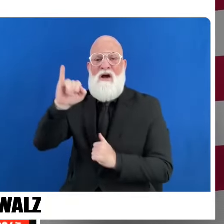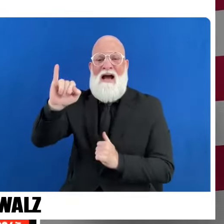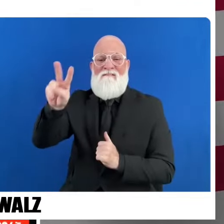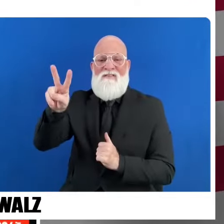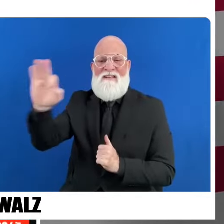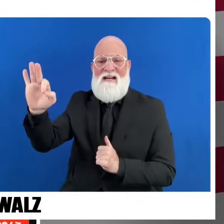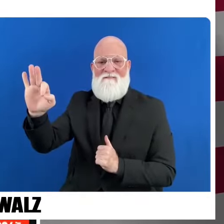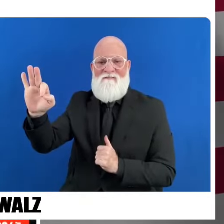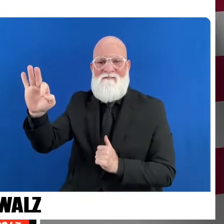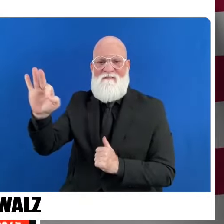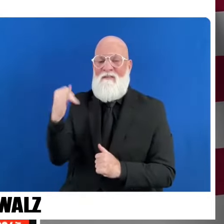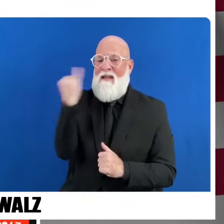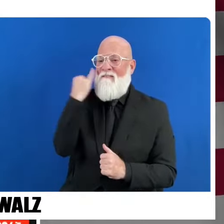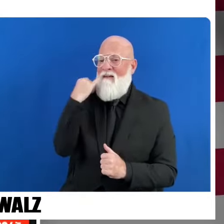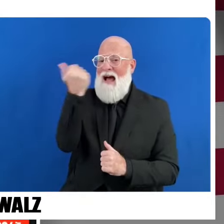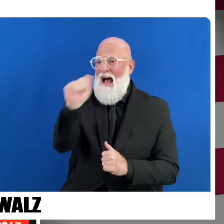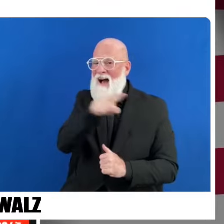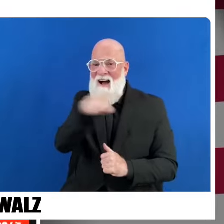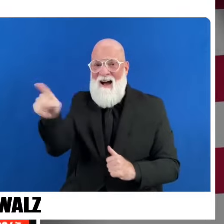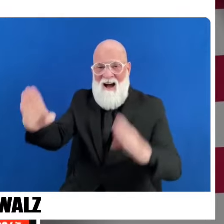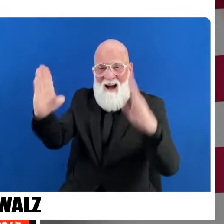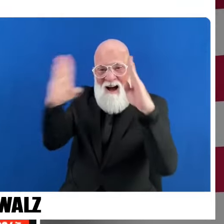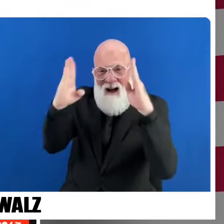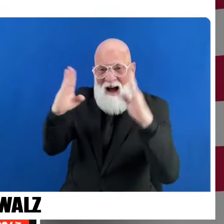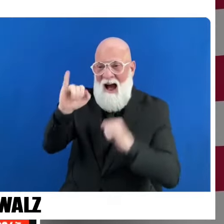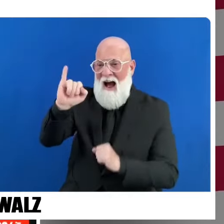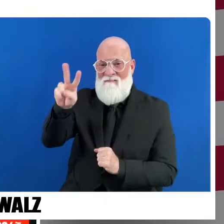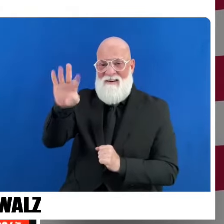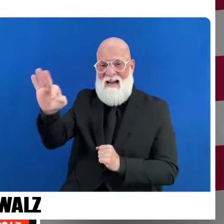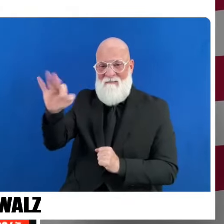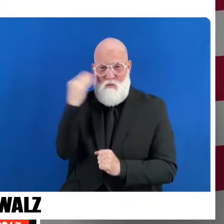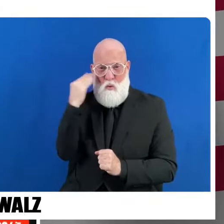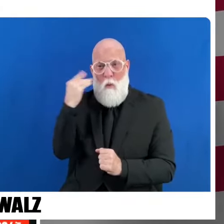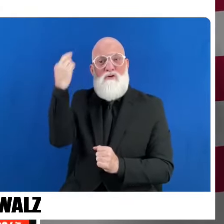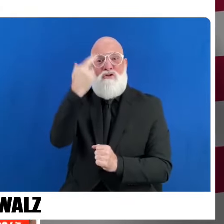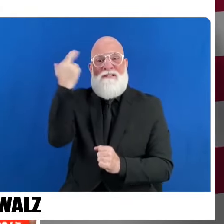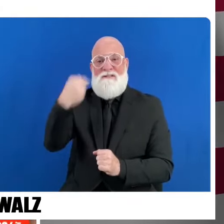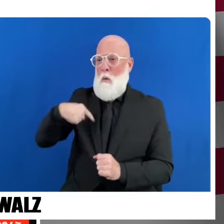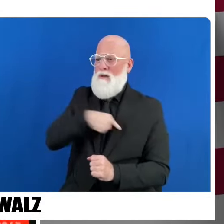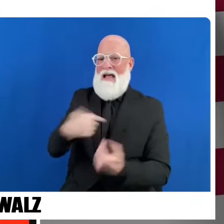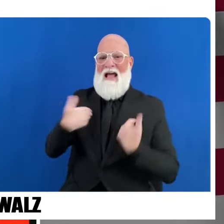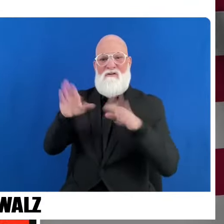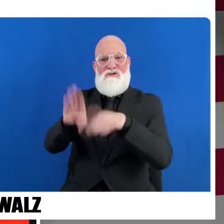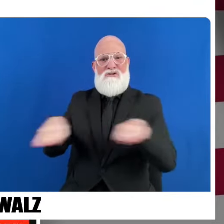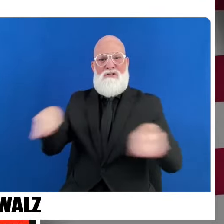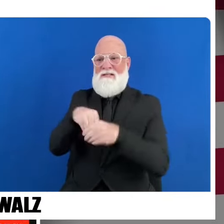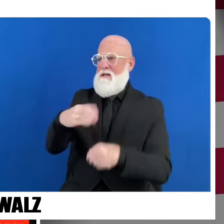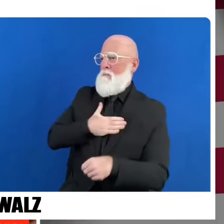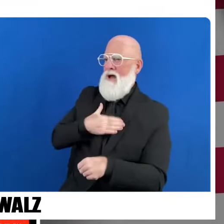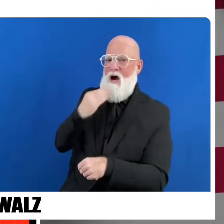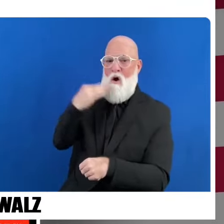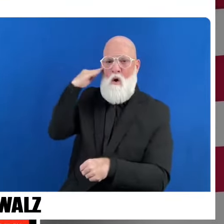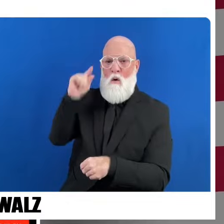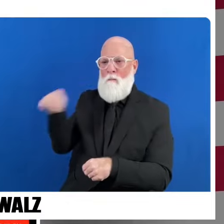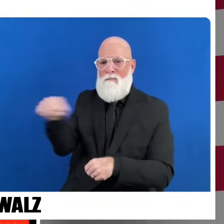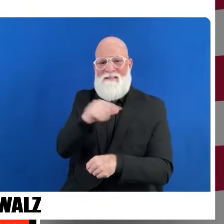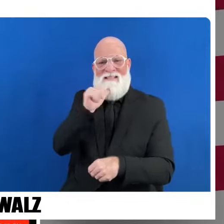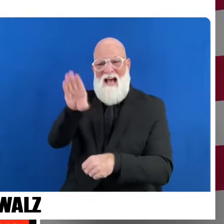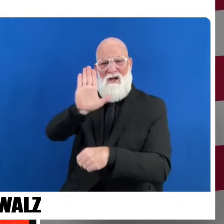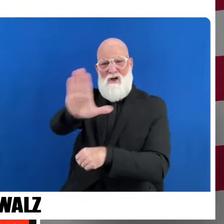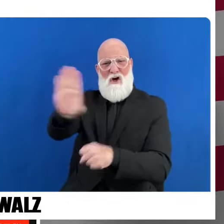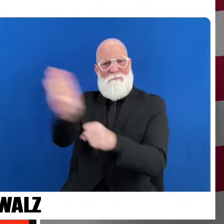included, infertility treatments are why I have a child. That's nobody else's business, but those things are being proposed. And the